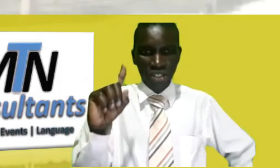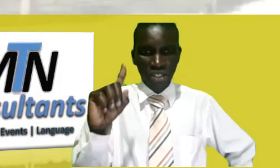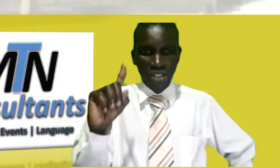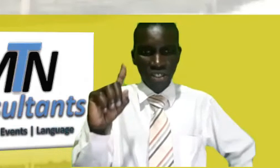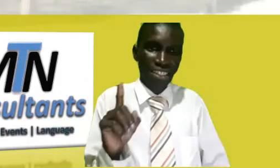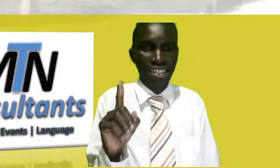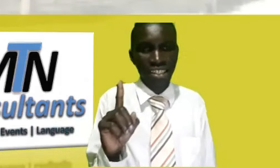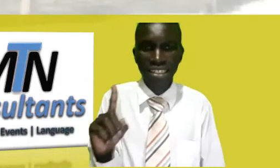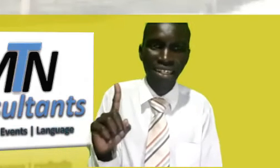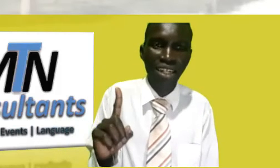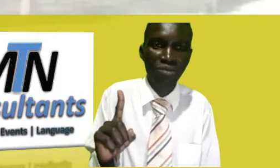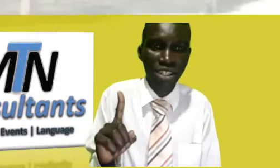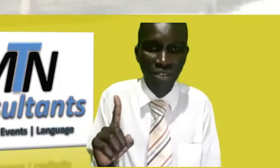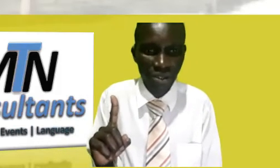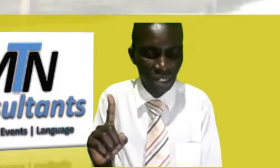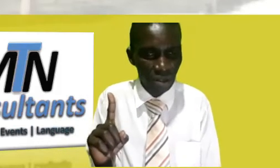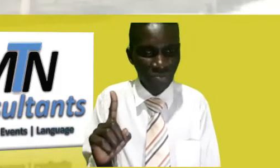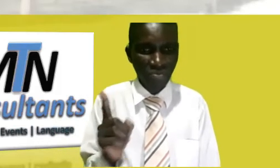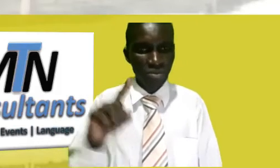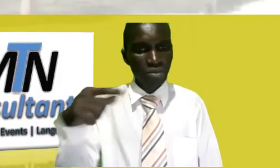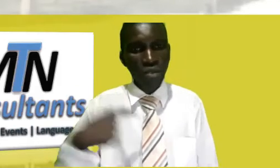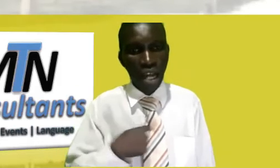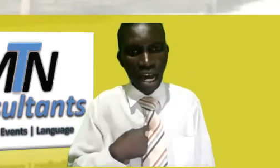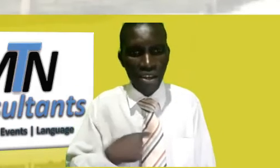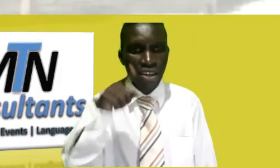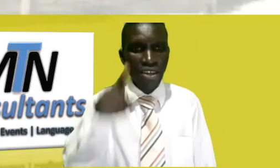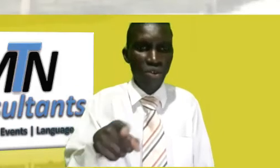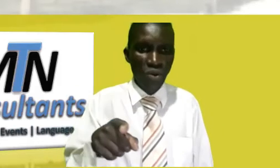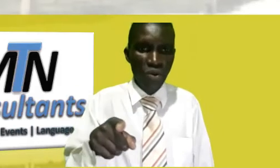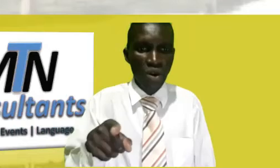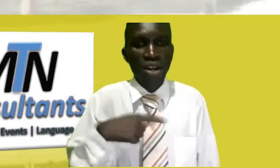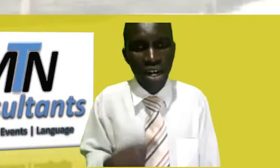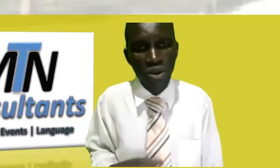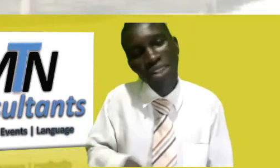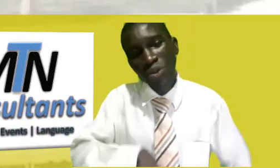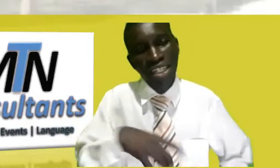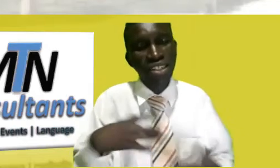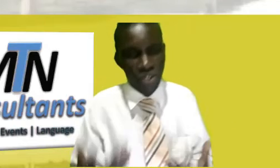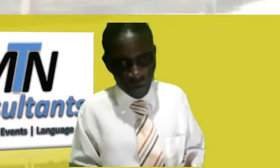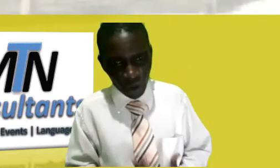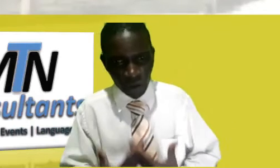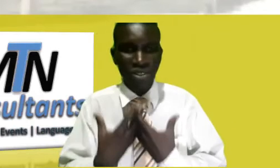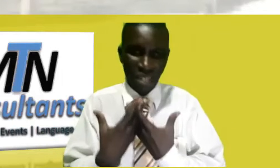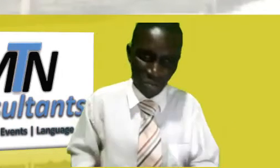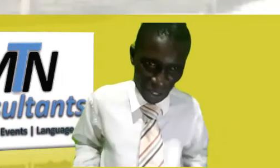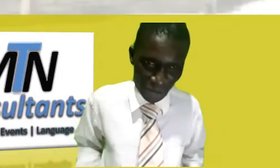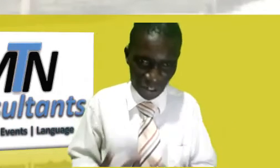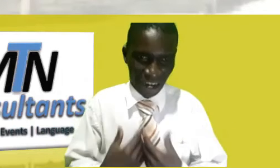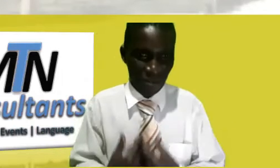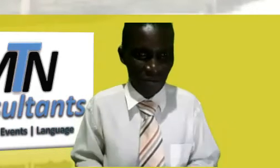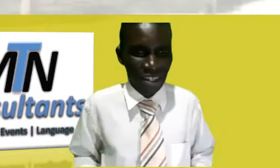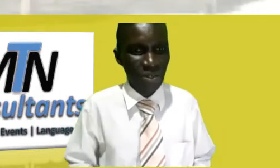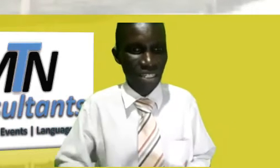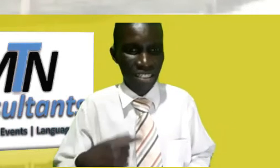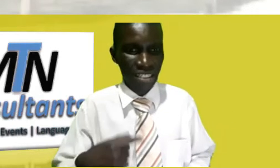It's called indexing, the lesson that I've given you now. I, you. Now we want to involve some people